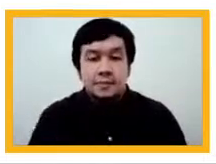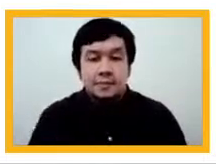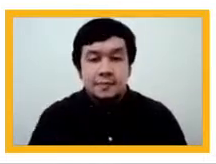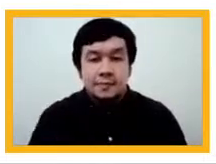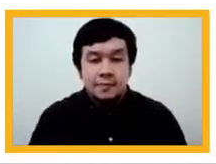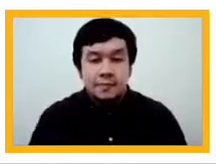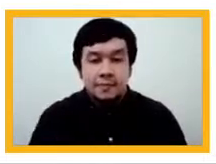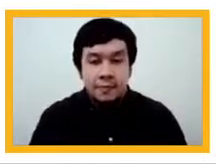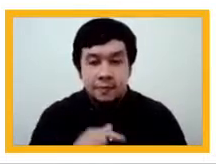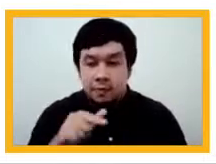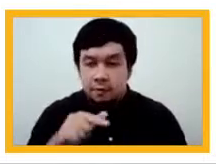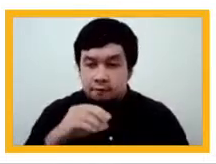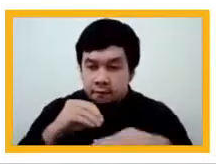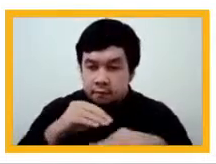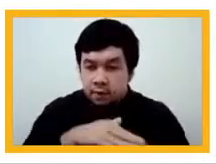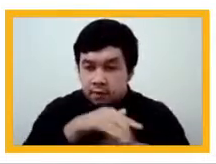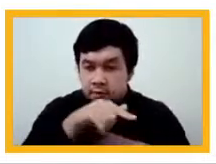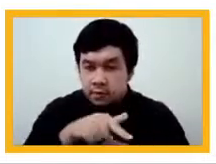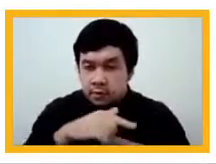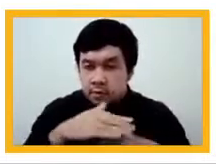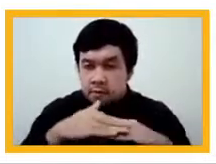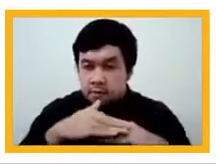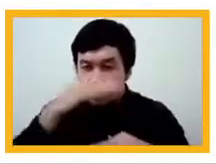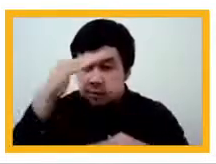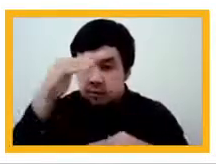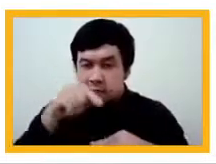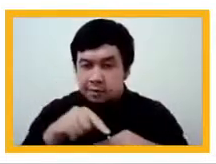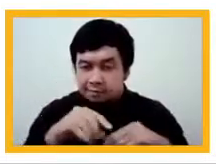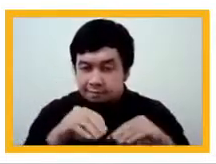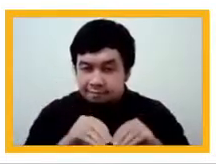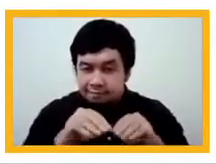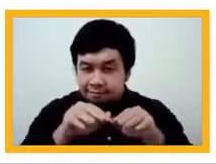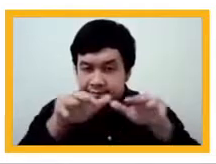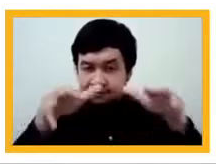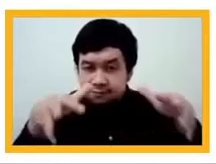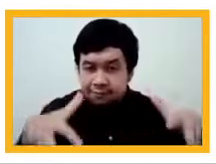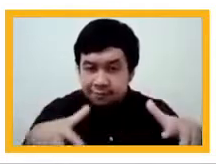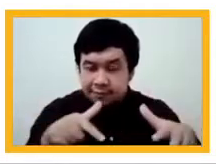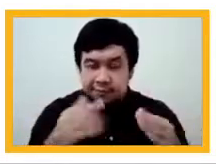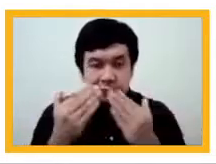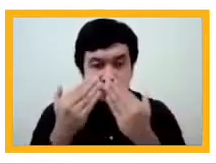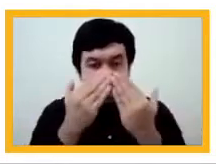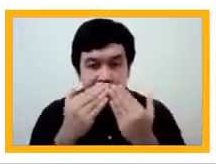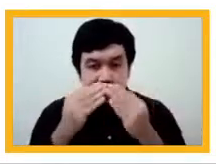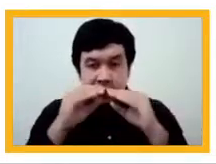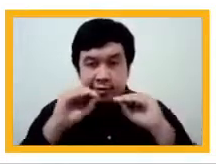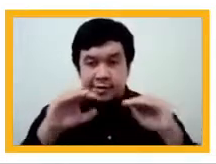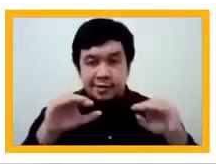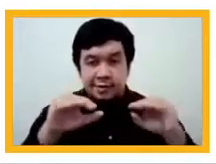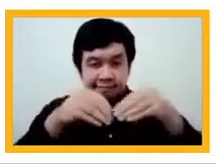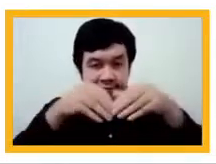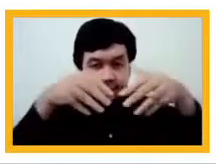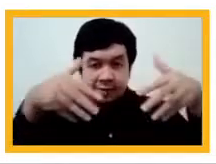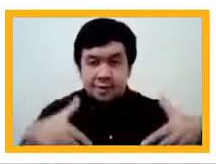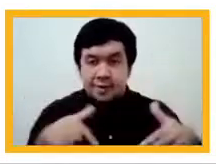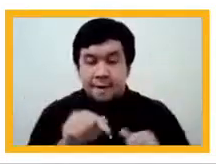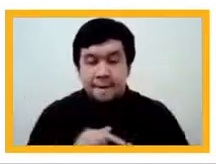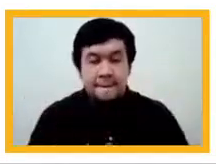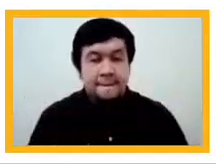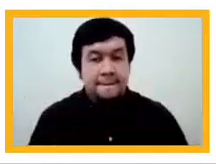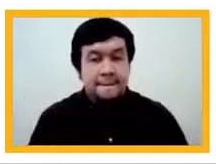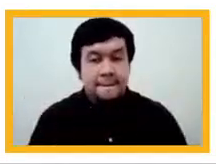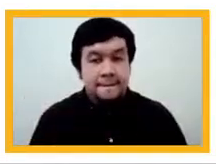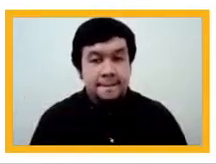more expensive education system. George Christian Steiner was a very